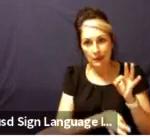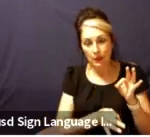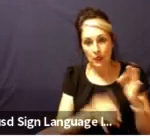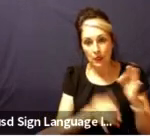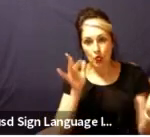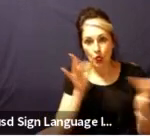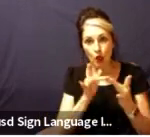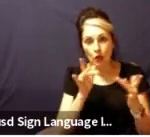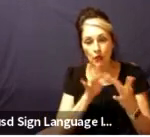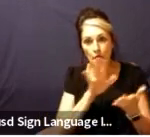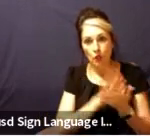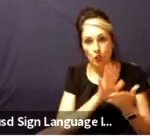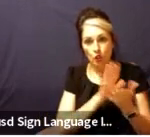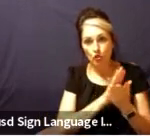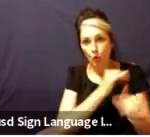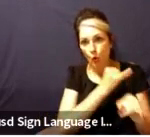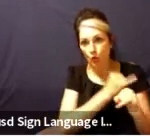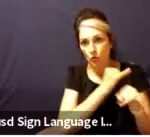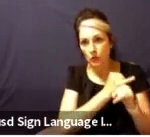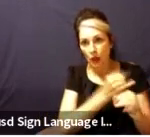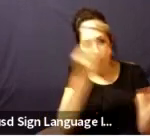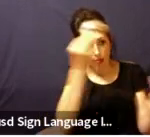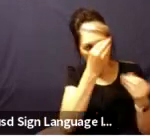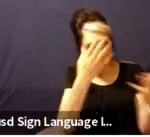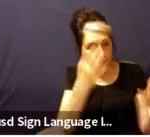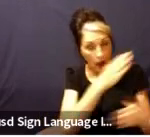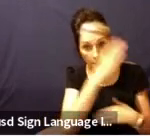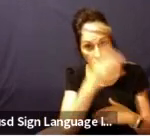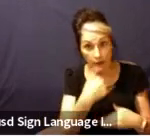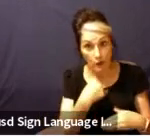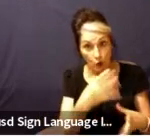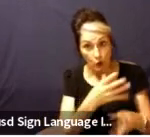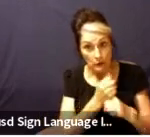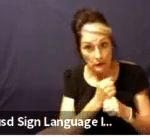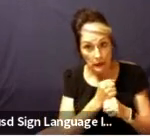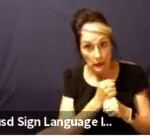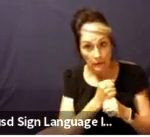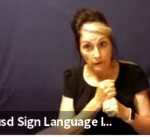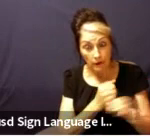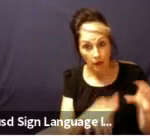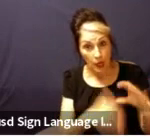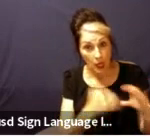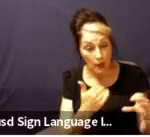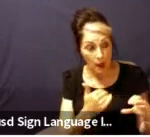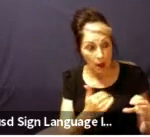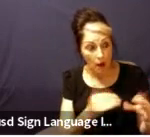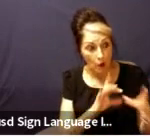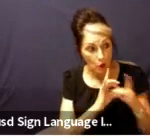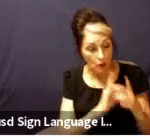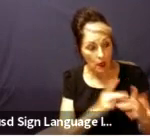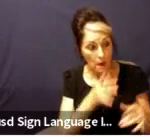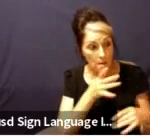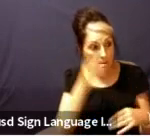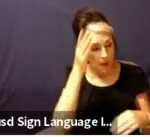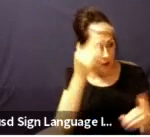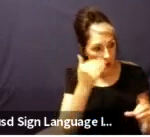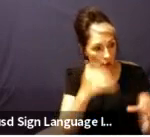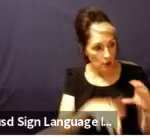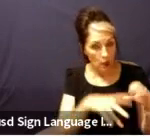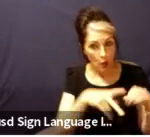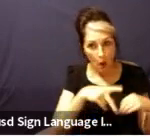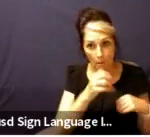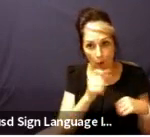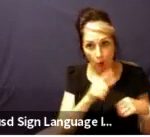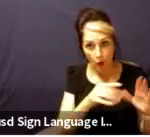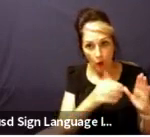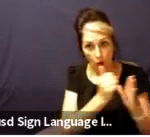contact the school site and let them know that you have not received the email regarding their parent portal account.